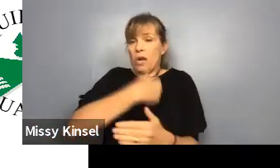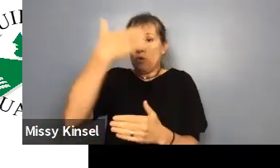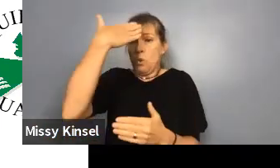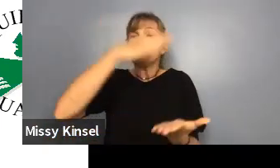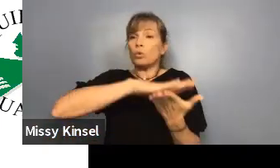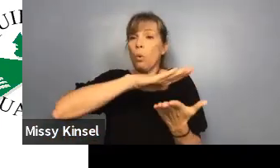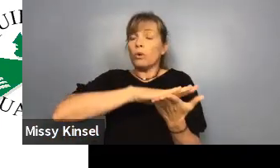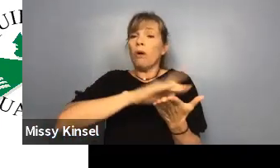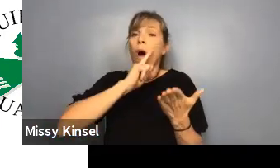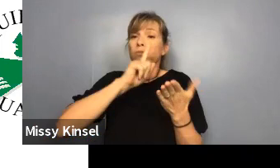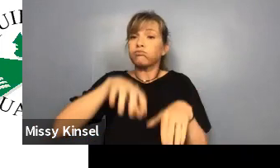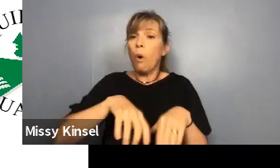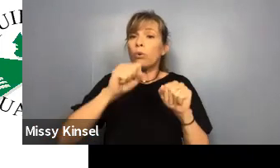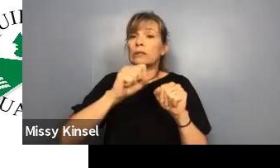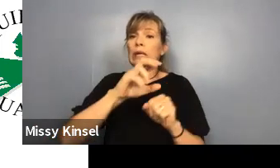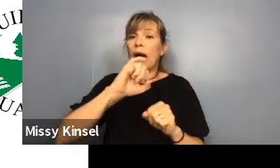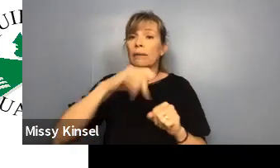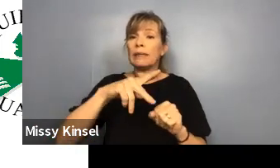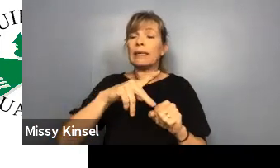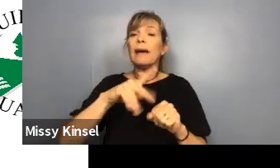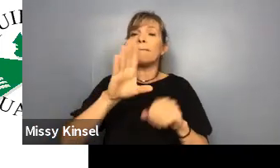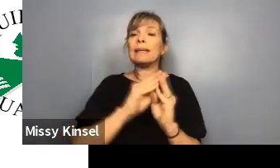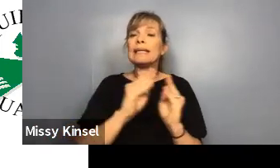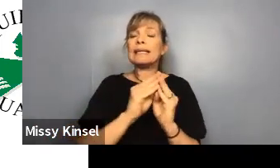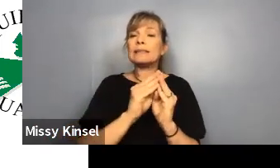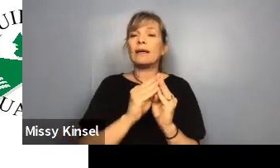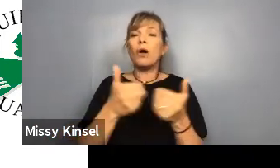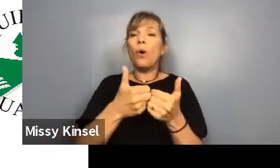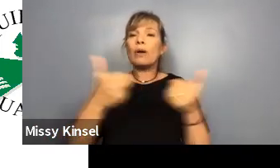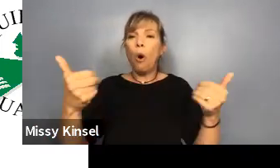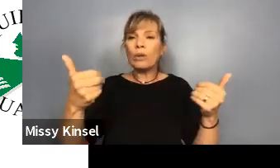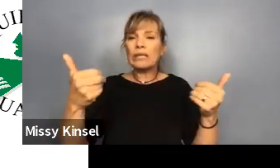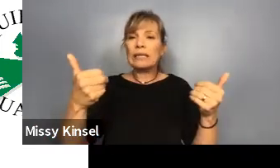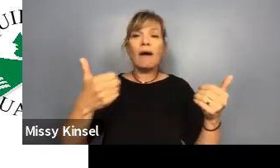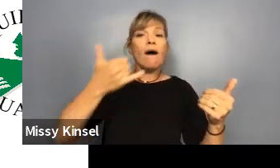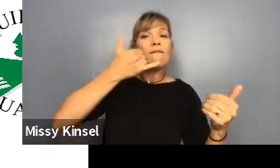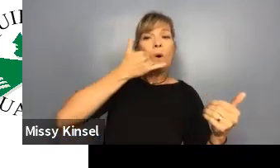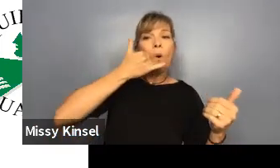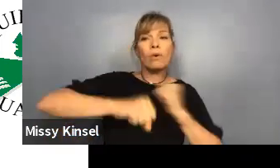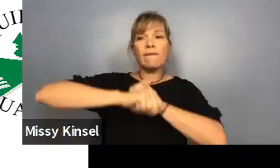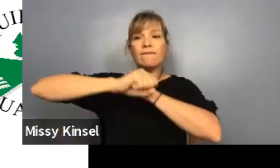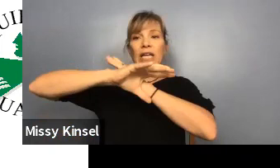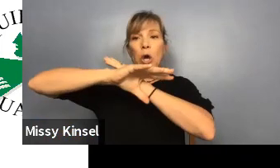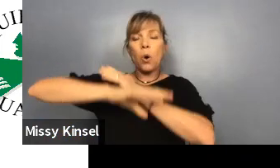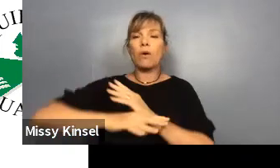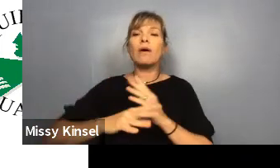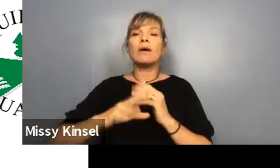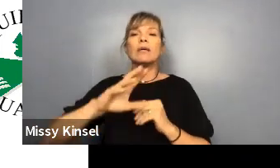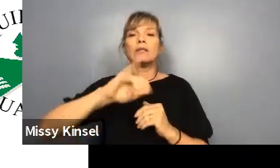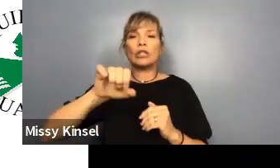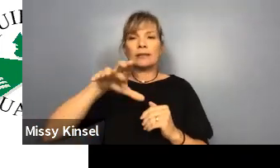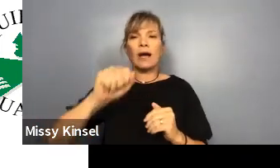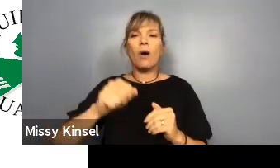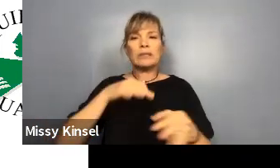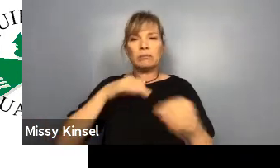are holding IEP meetings remotely, either by phone or by video. And Jessica will talk about that in a